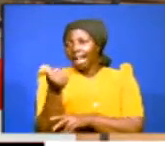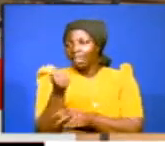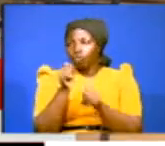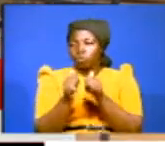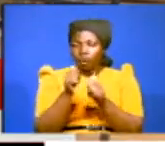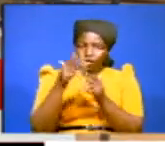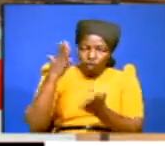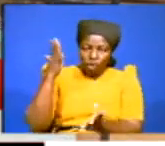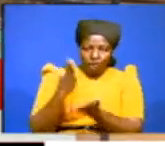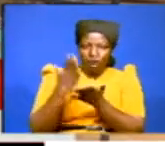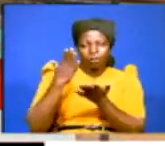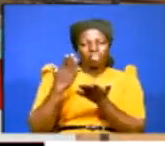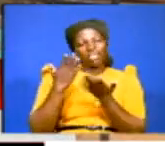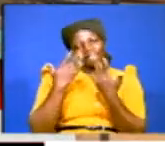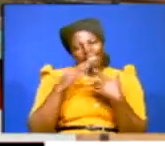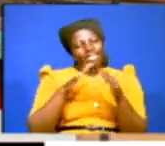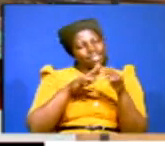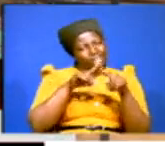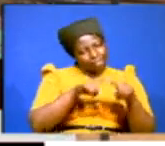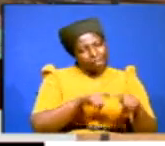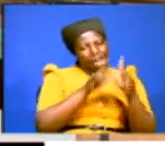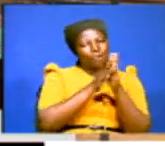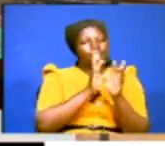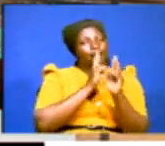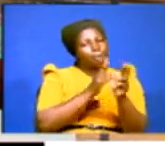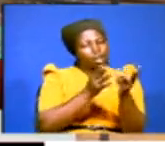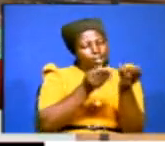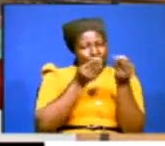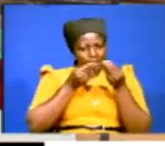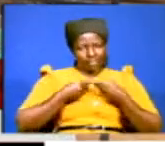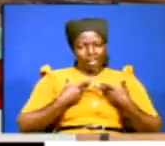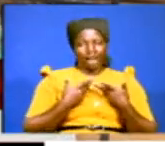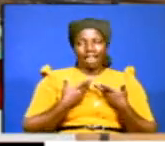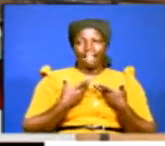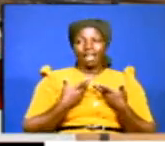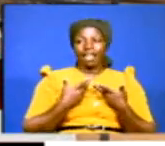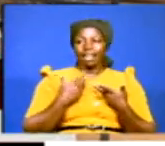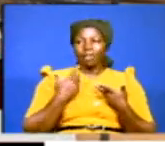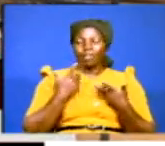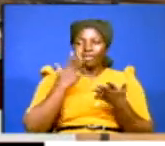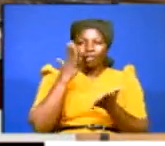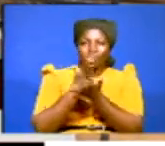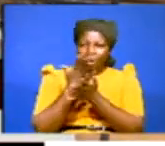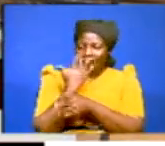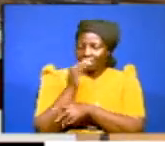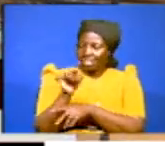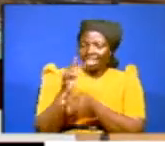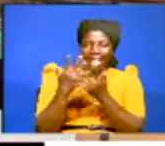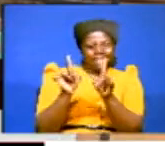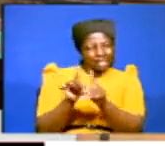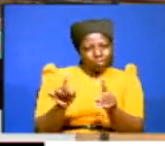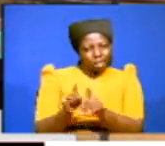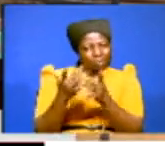tumetipitisha kulingana na ile report tulikuwa tumeletewa. Na tumeweza kutipitisha ni zile vitu